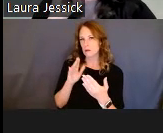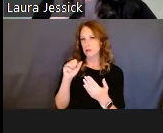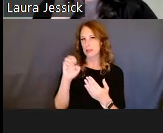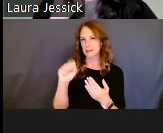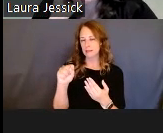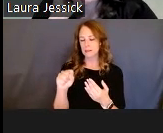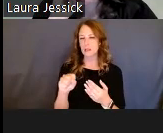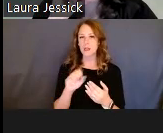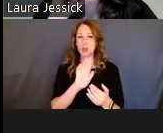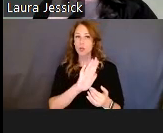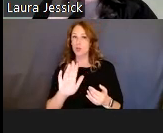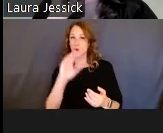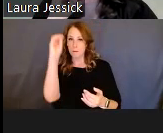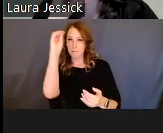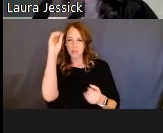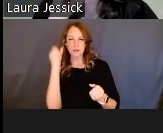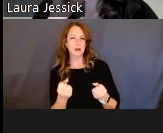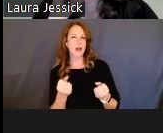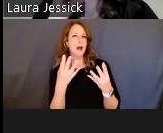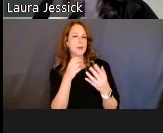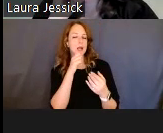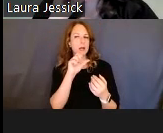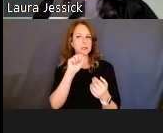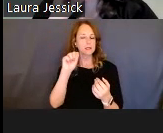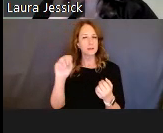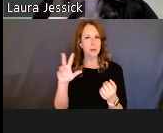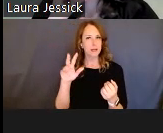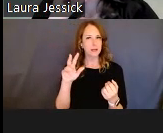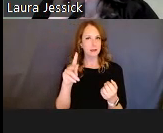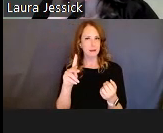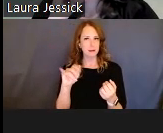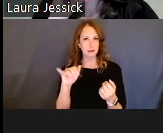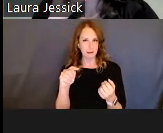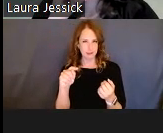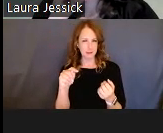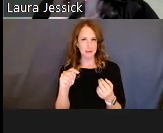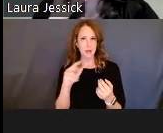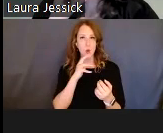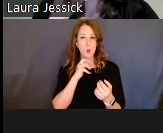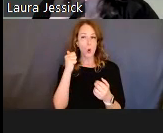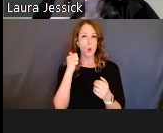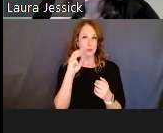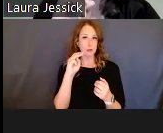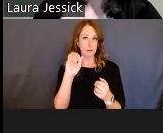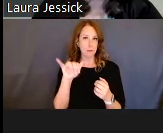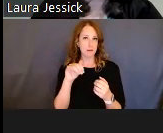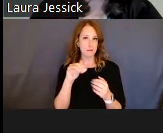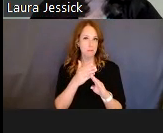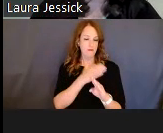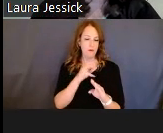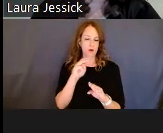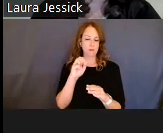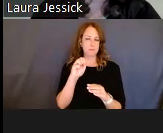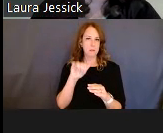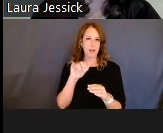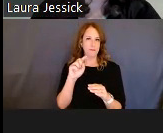your opinion, how many unsubmitted sexual assault evidence kits older than May 1st, 2018 do you feel